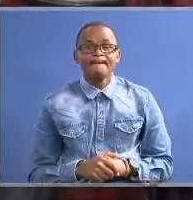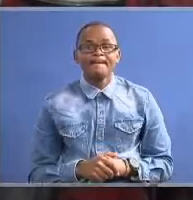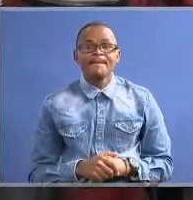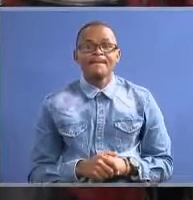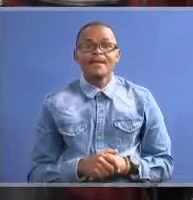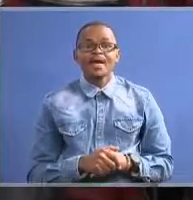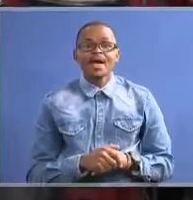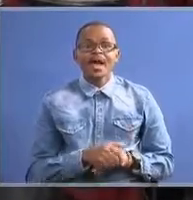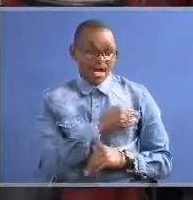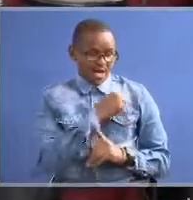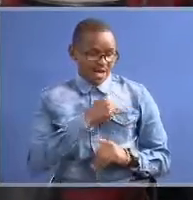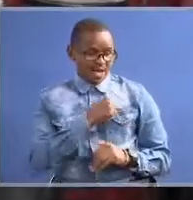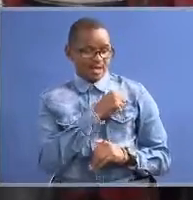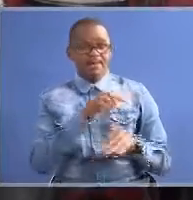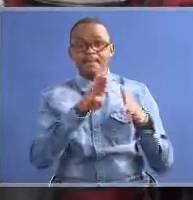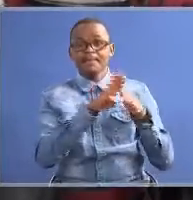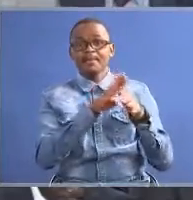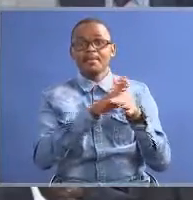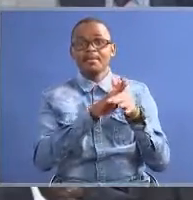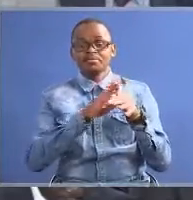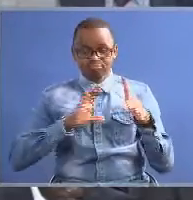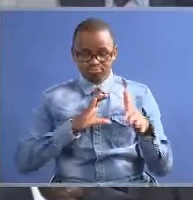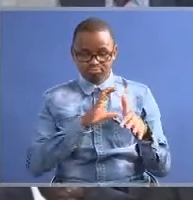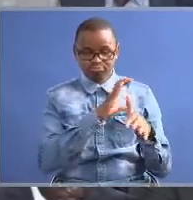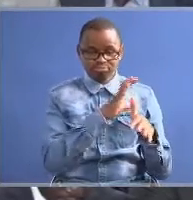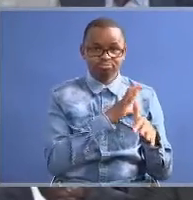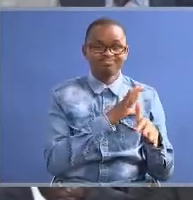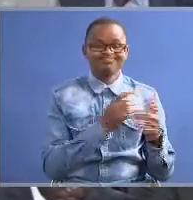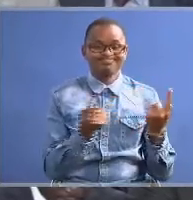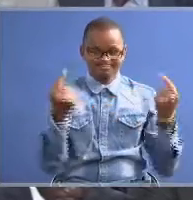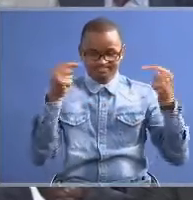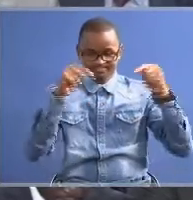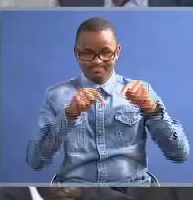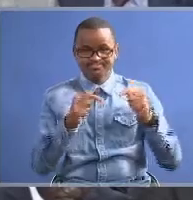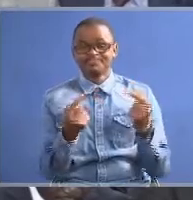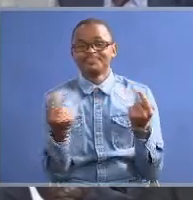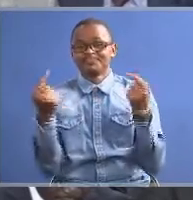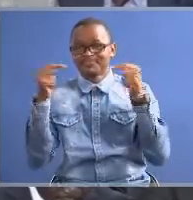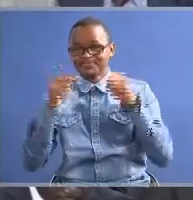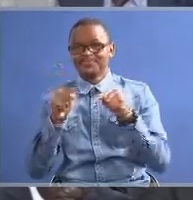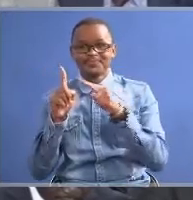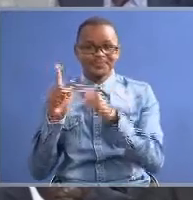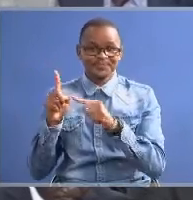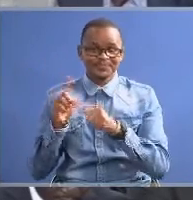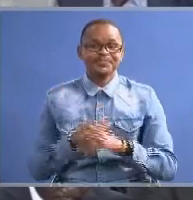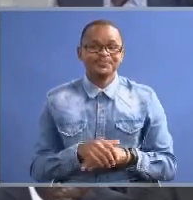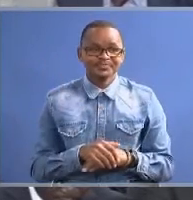Delegates, prime ministers, members of the cabinet graced the occasion.